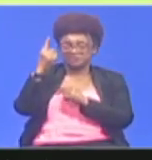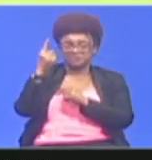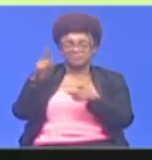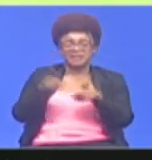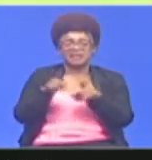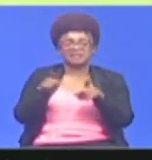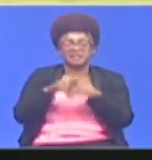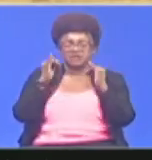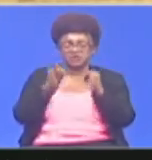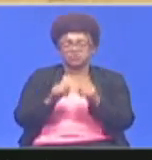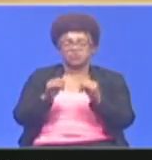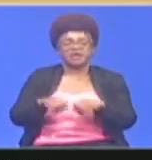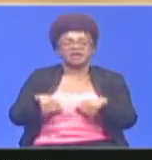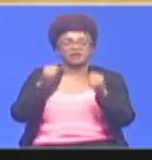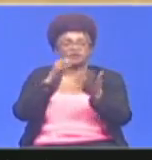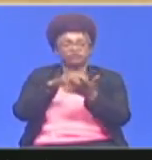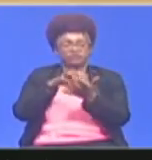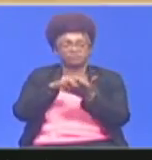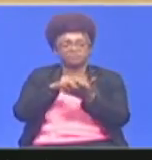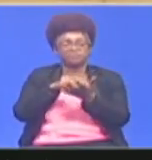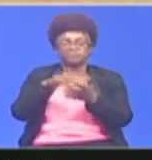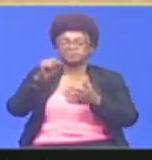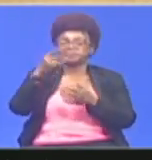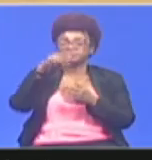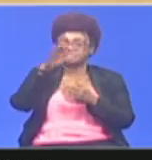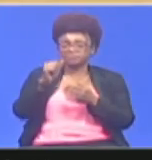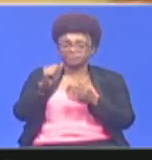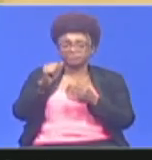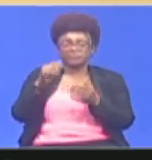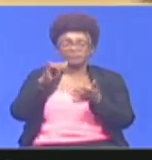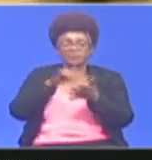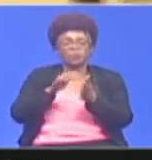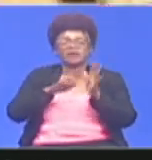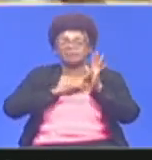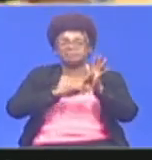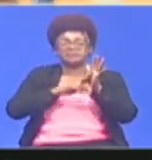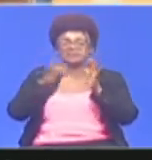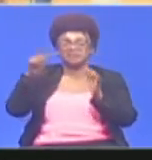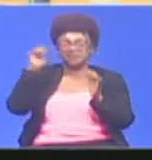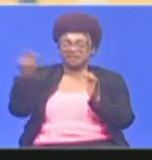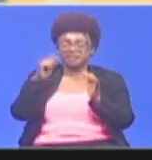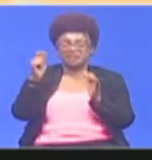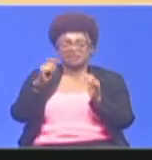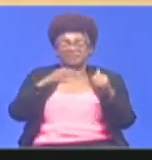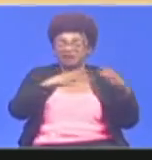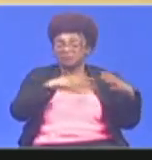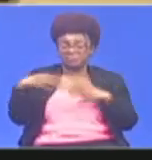new head coach. The Shuja and Moran squads that will represent Kenya in the Safari Sevens